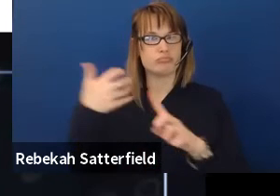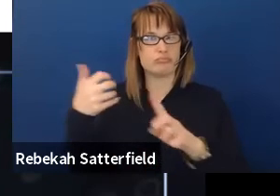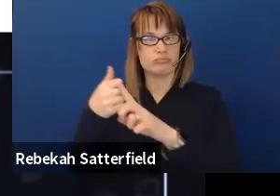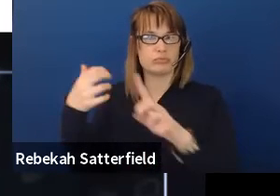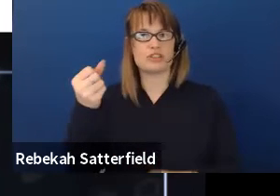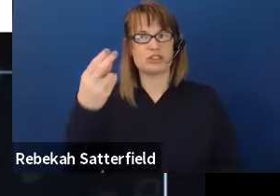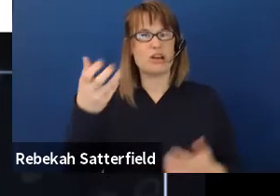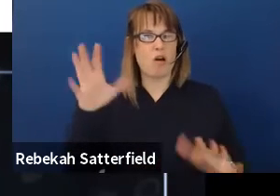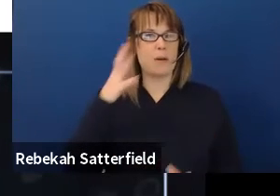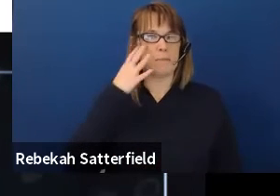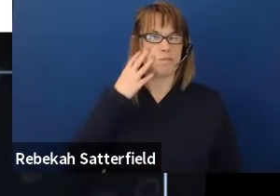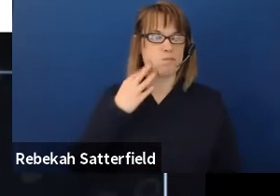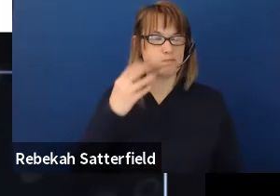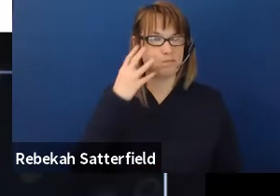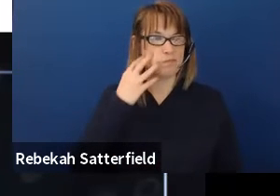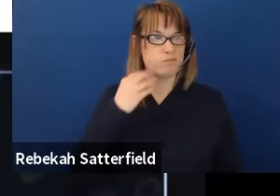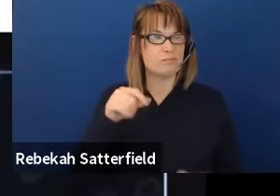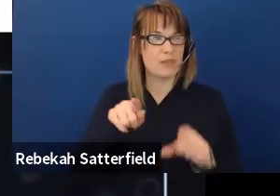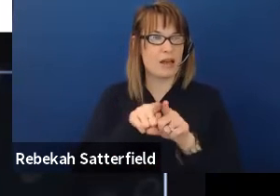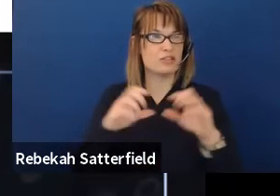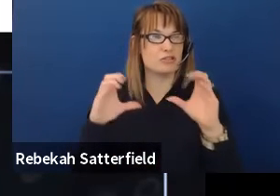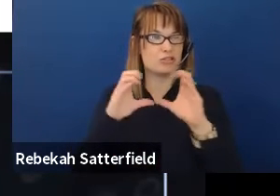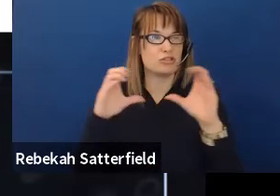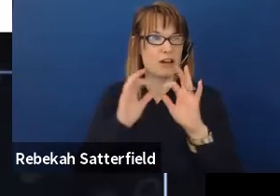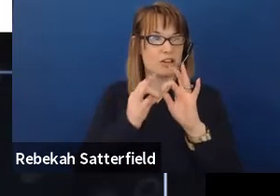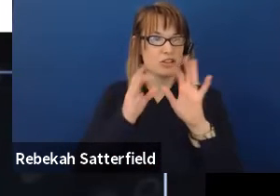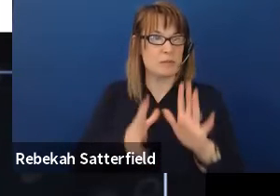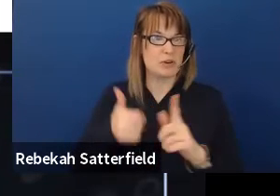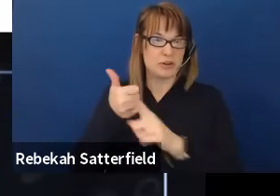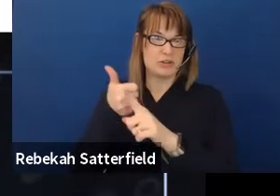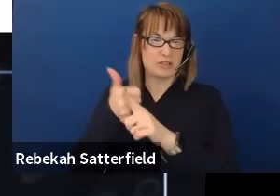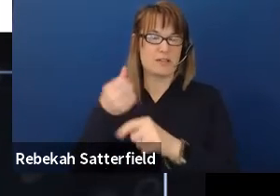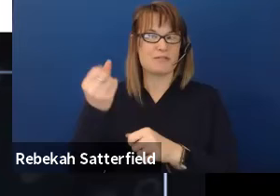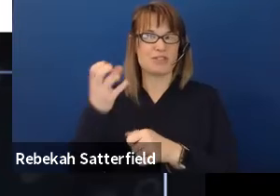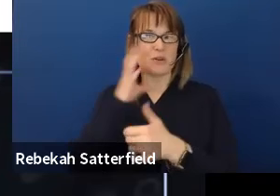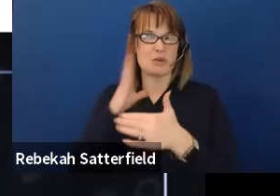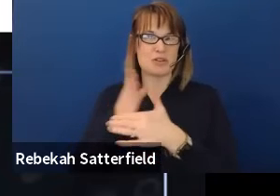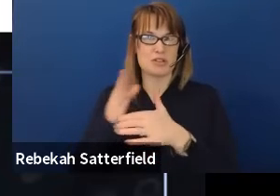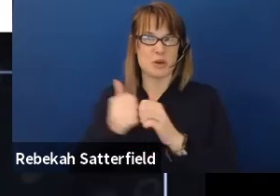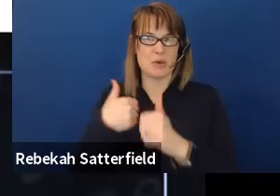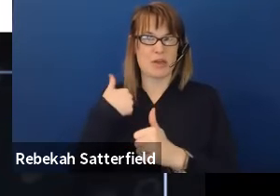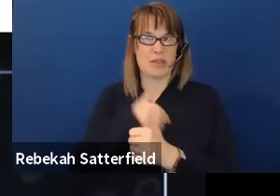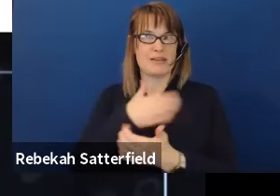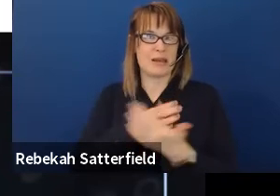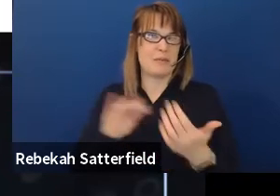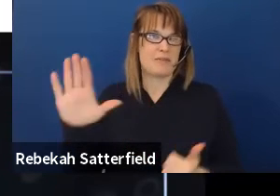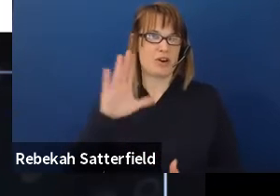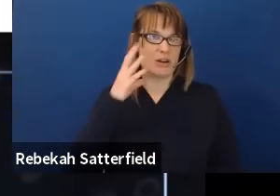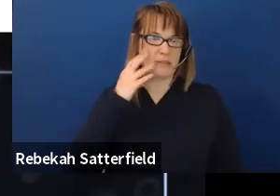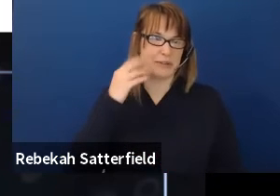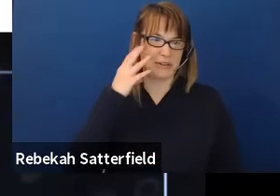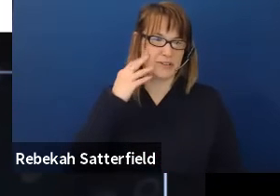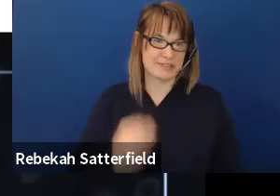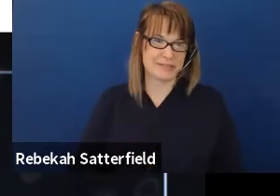great experience as a certified interpreter herself, and she's going to share with us some of her experiences